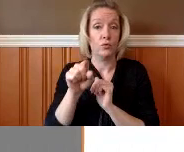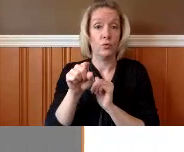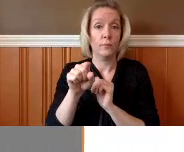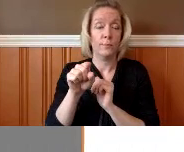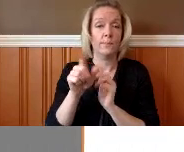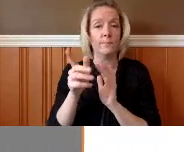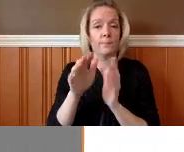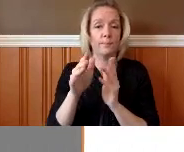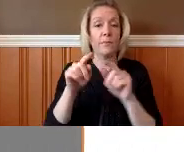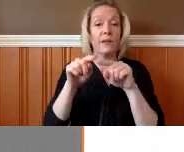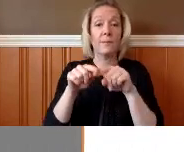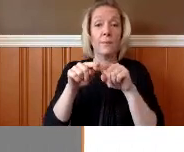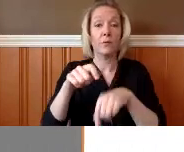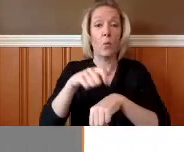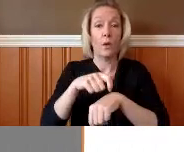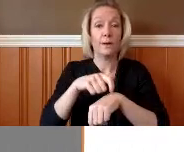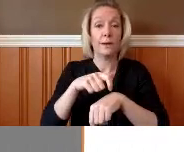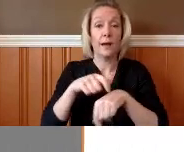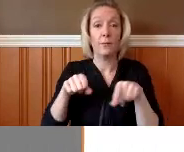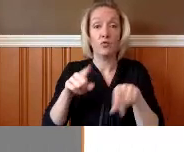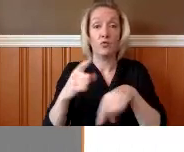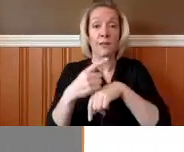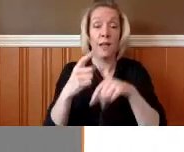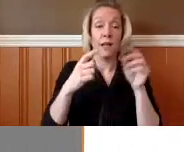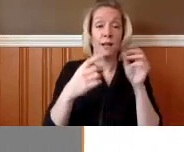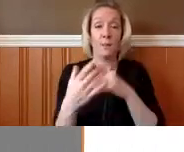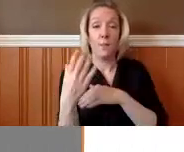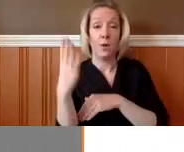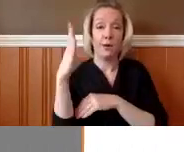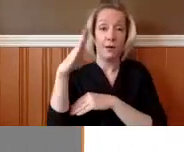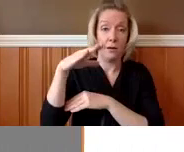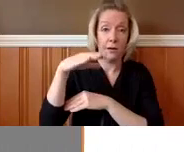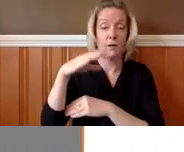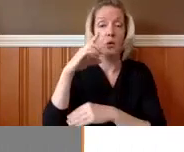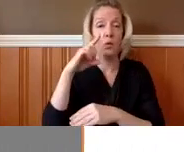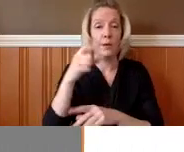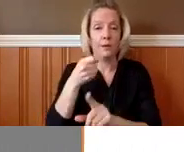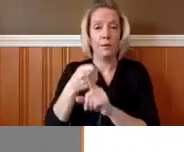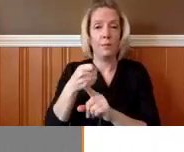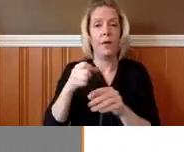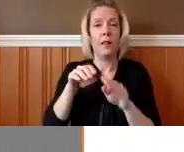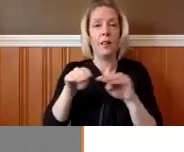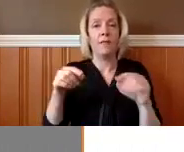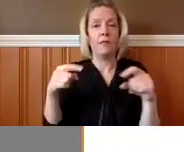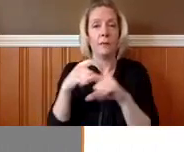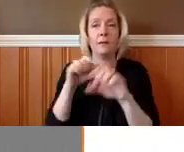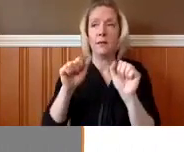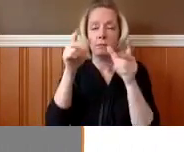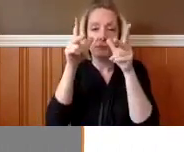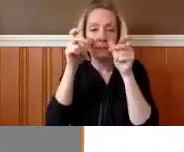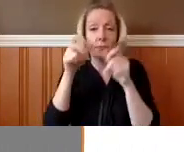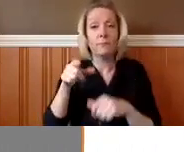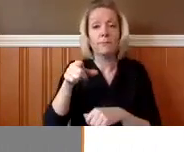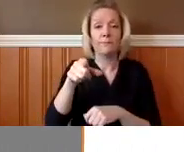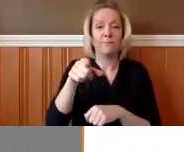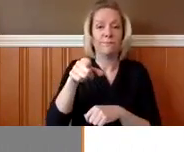Depending on the time of day, is going to determine the level of complexity in this environment for my student here. So we are working here on